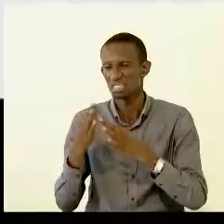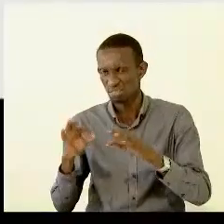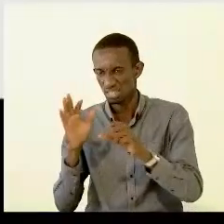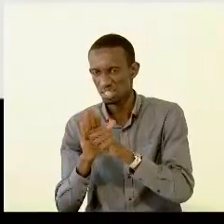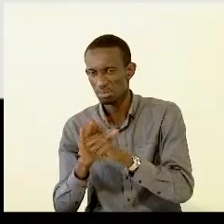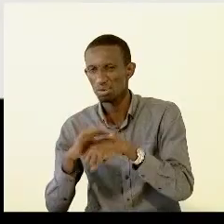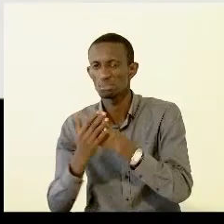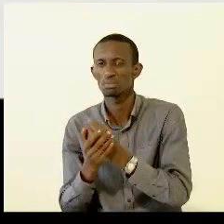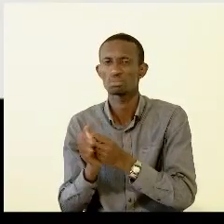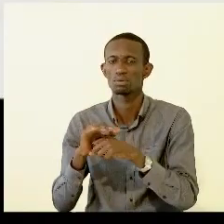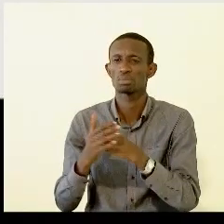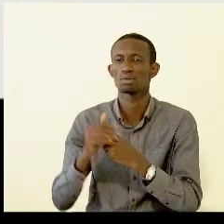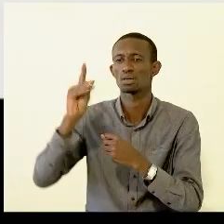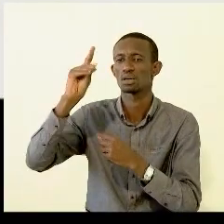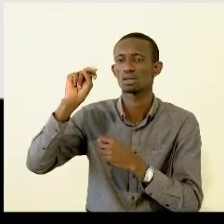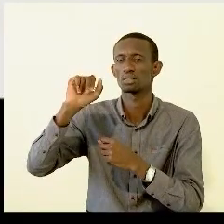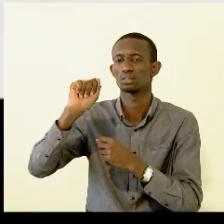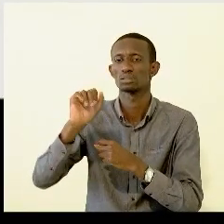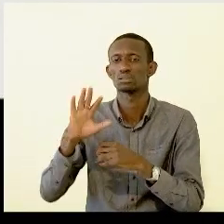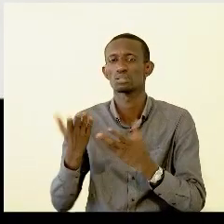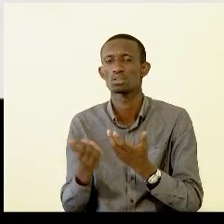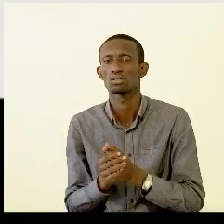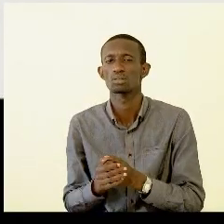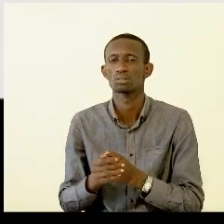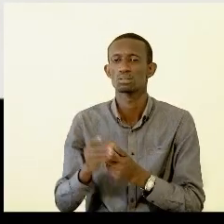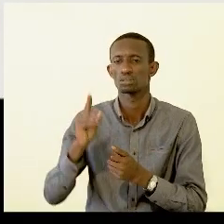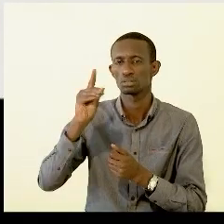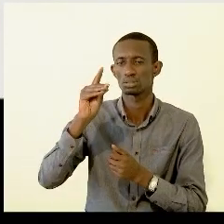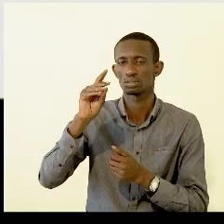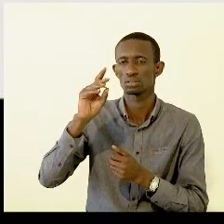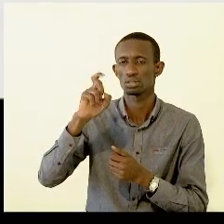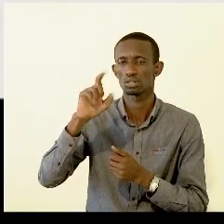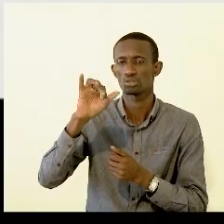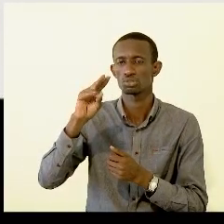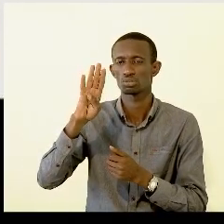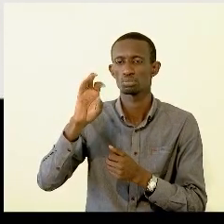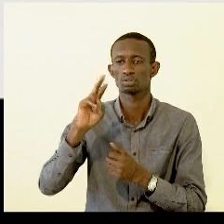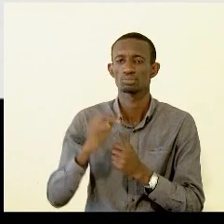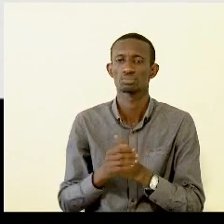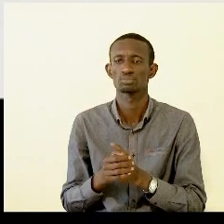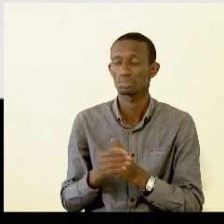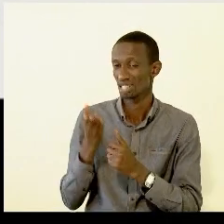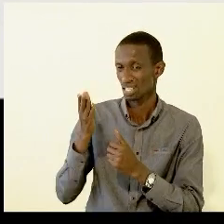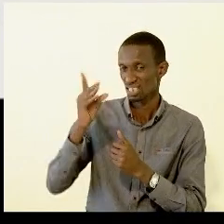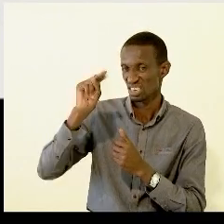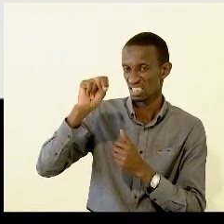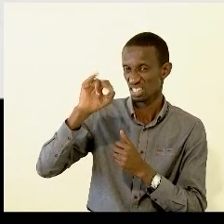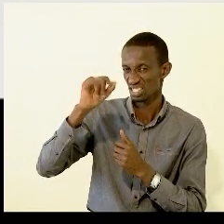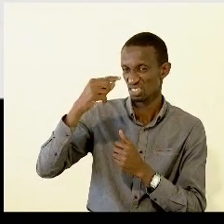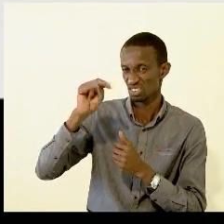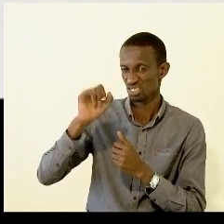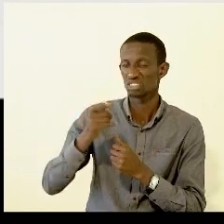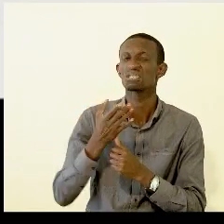nucleic acids like DNA or deoxyribonucleic acid. Nitrogen is also needed in